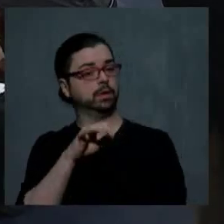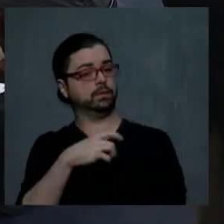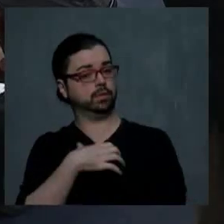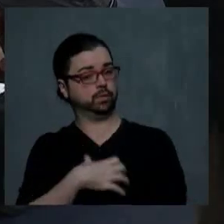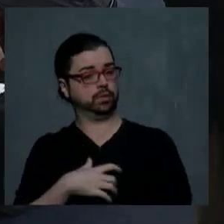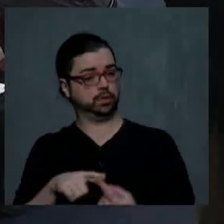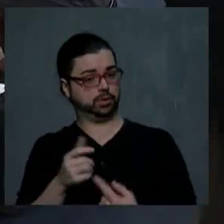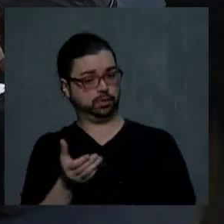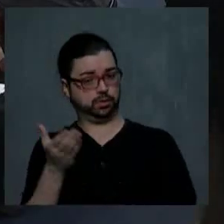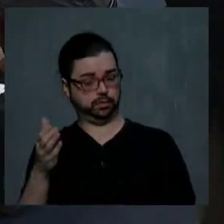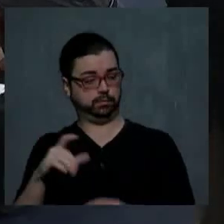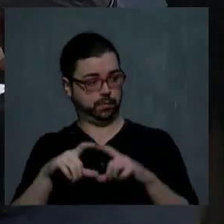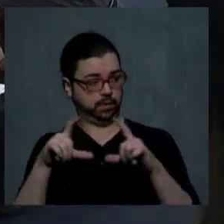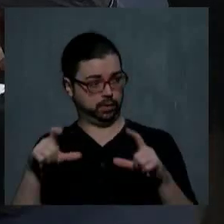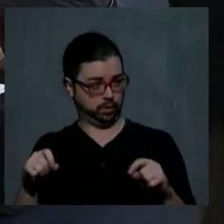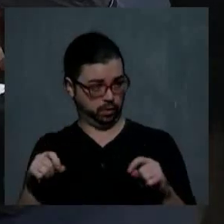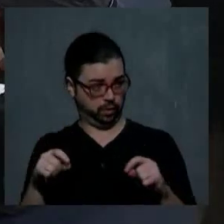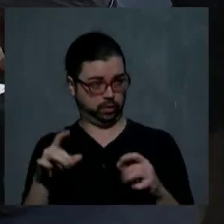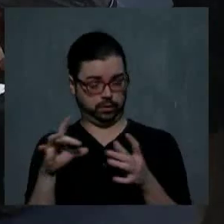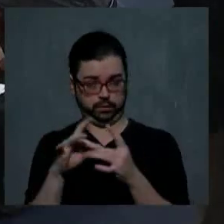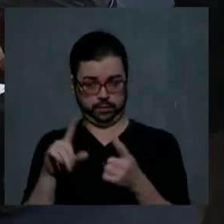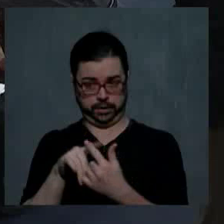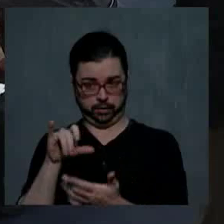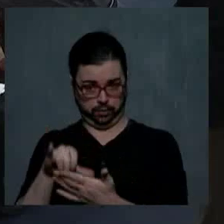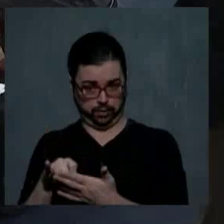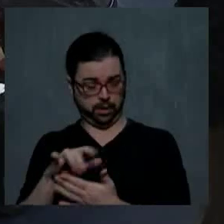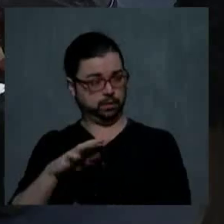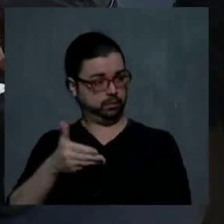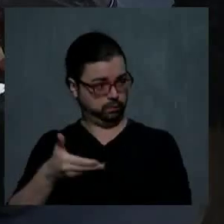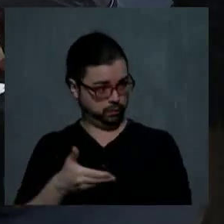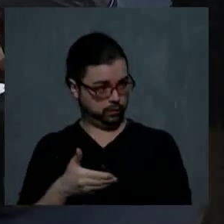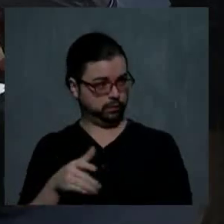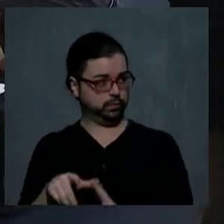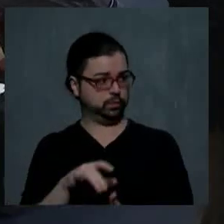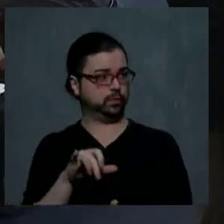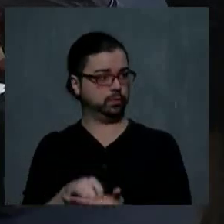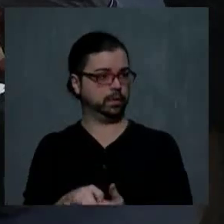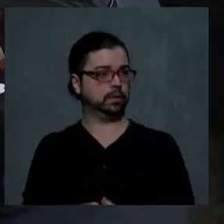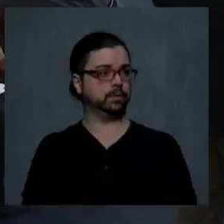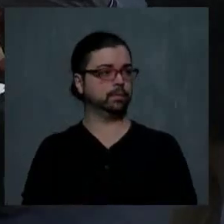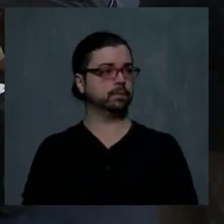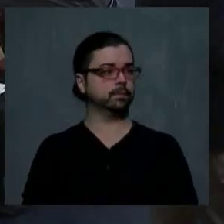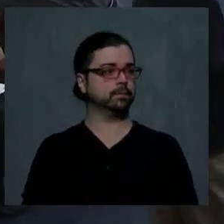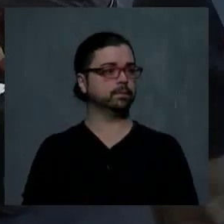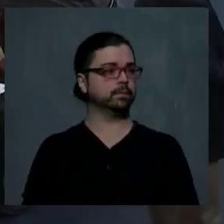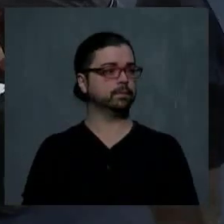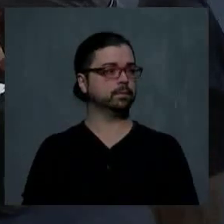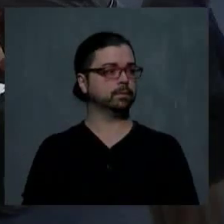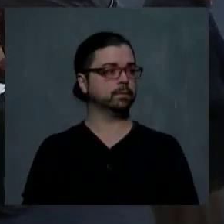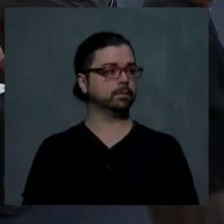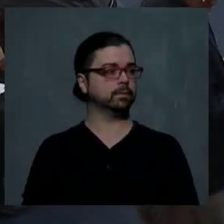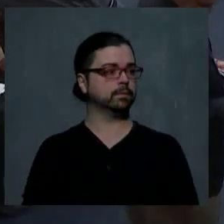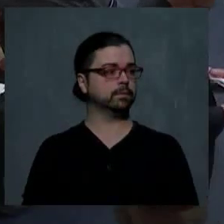submit a card and speak to that, you're certainly welcome to as well. I want to ask him a question if I'm just,